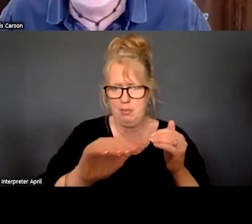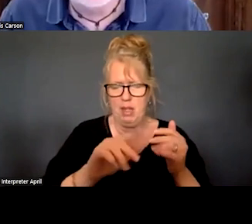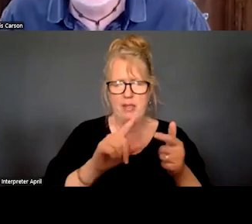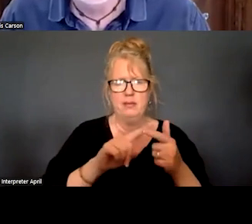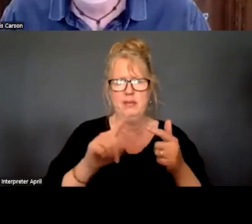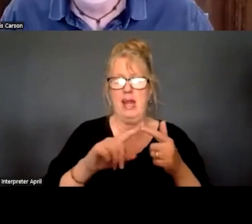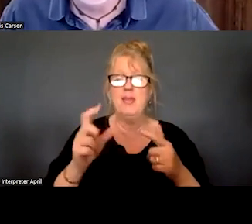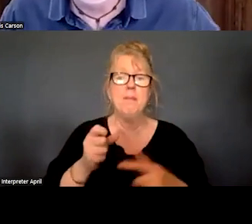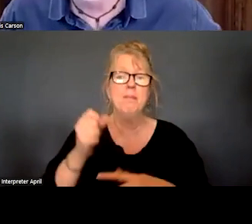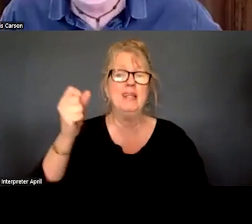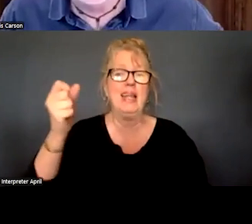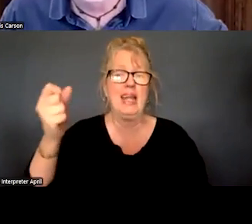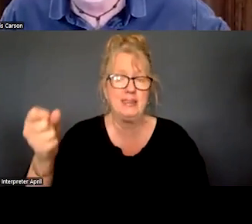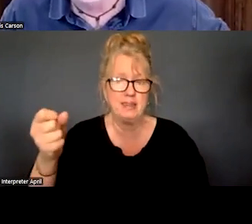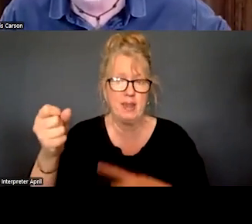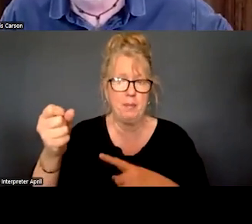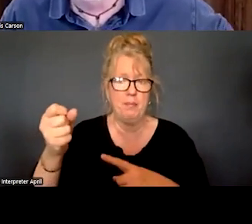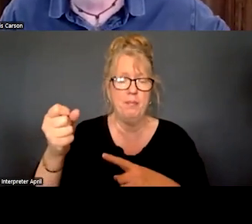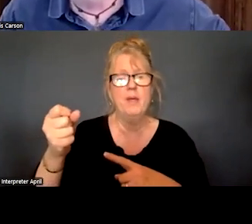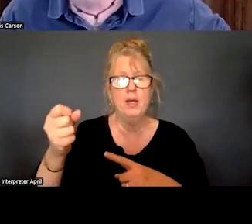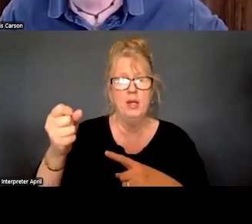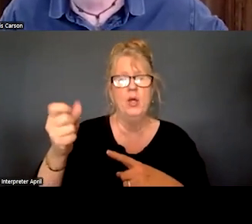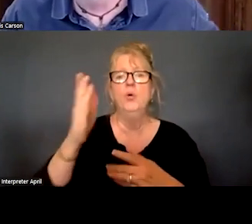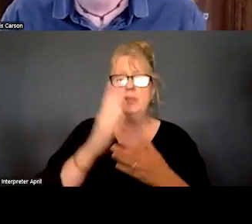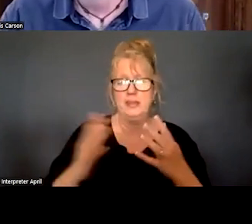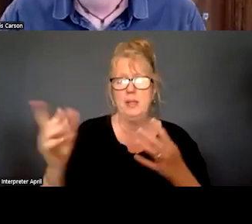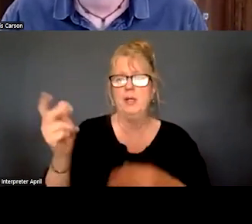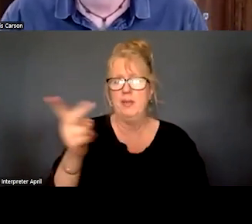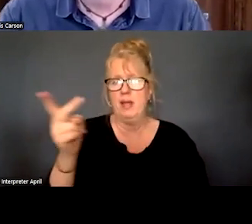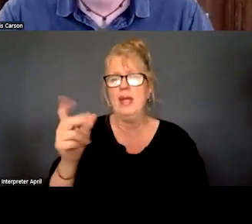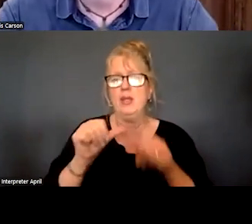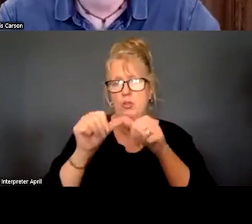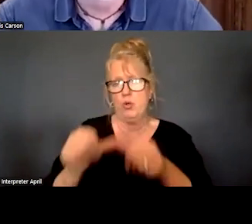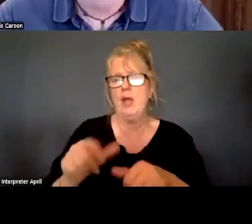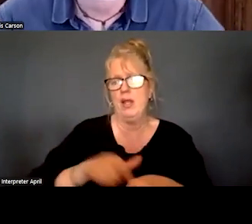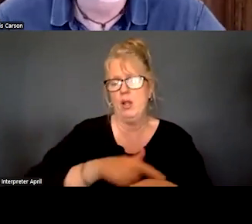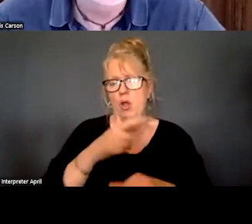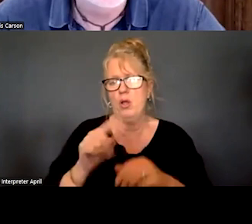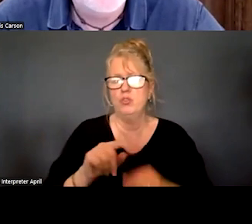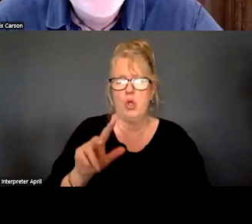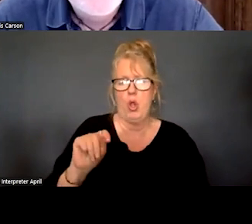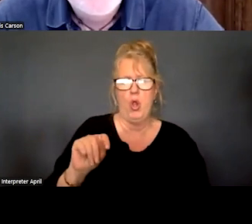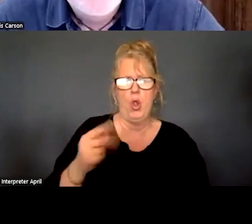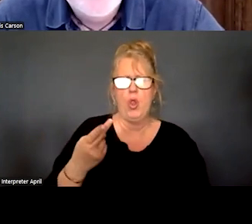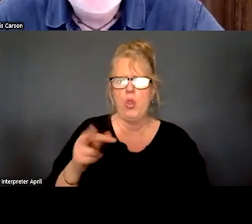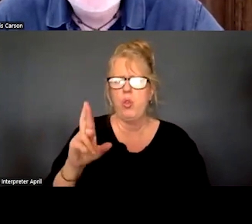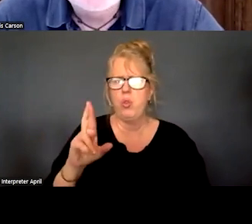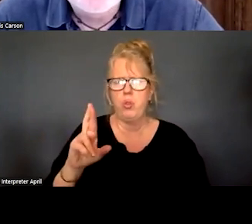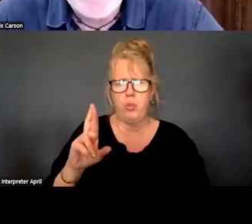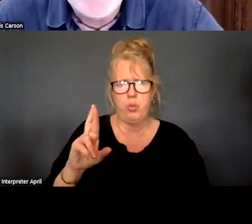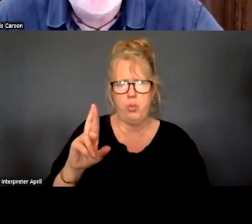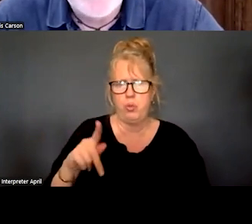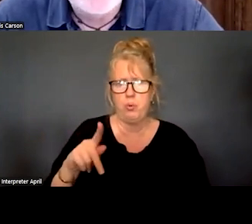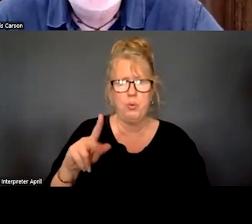place them with somebody that they could have a long-term relationship with. So throughput was critical. When the